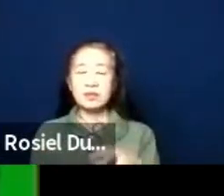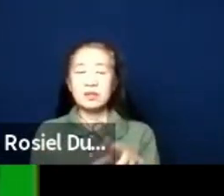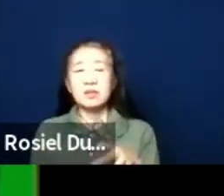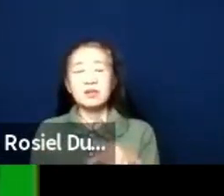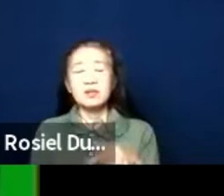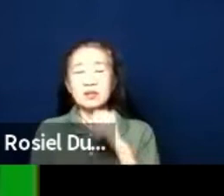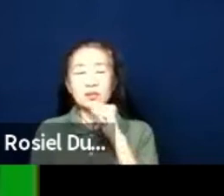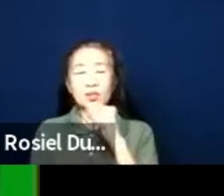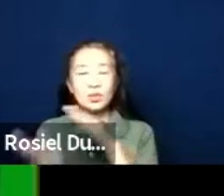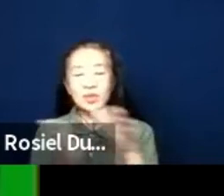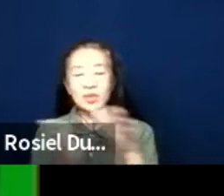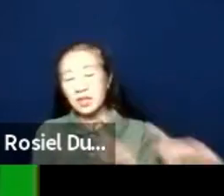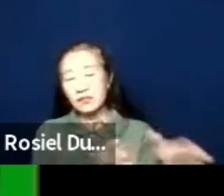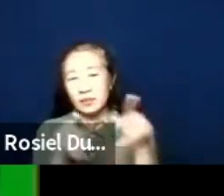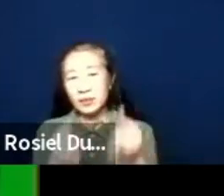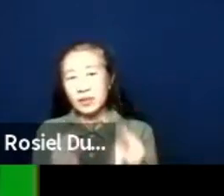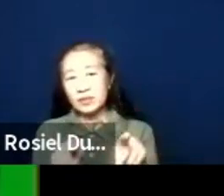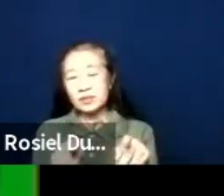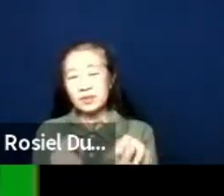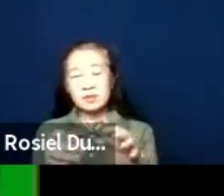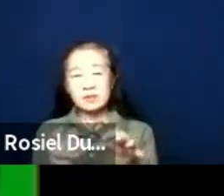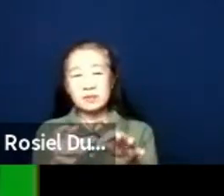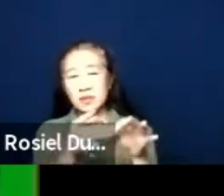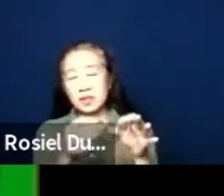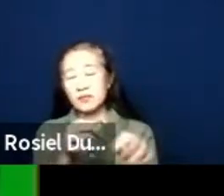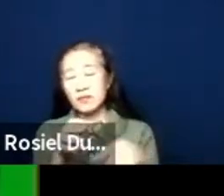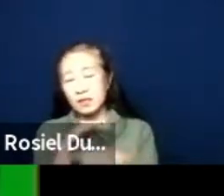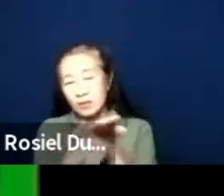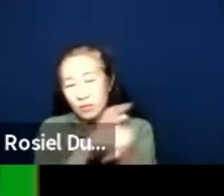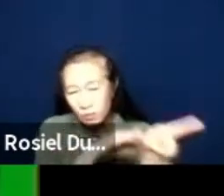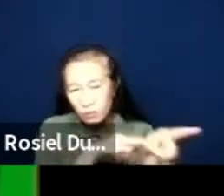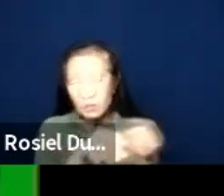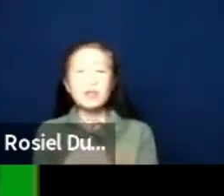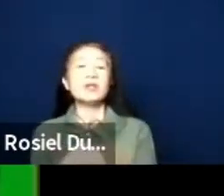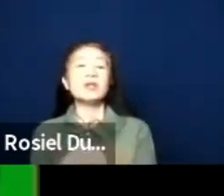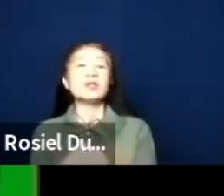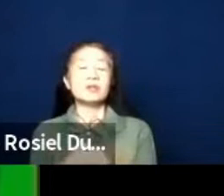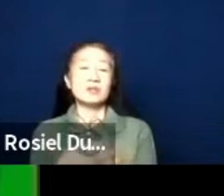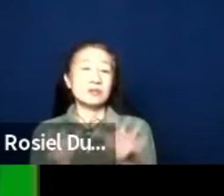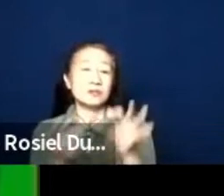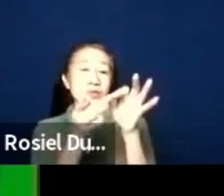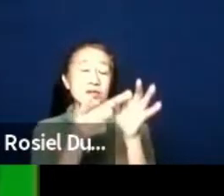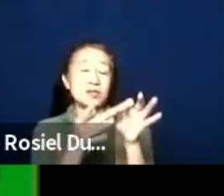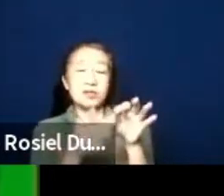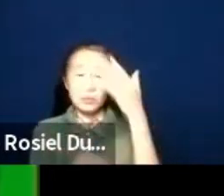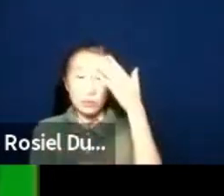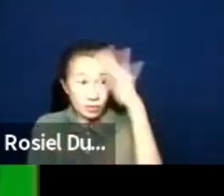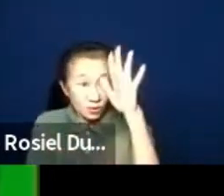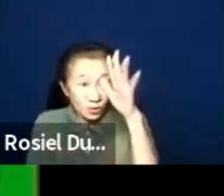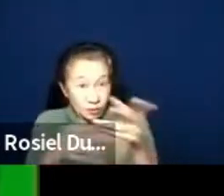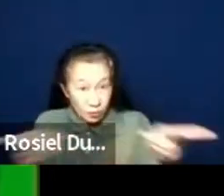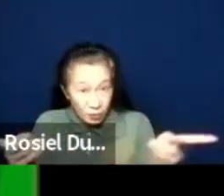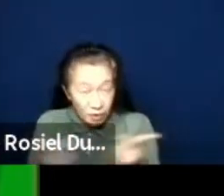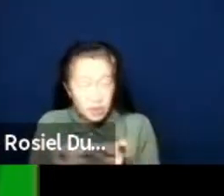who aren't prone to wandering away may do so in unfamiliar environments or situations. If